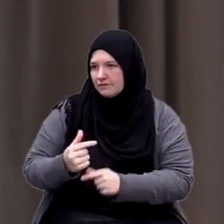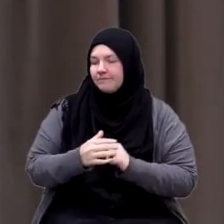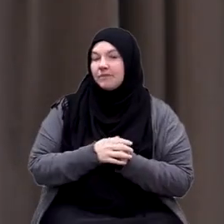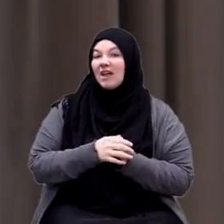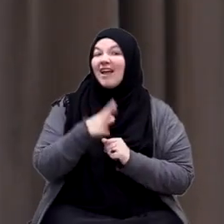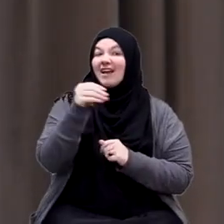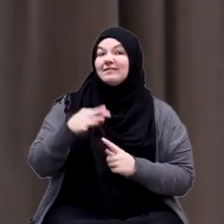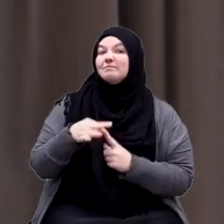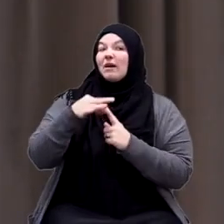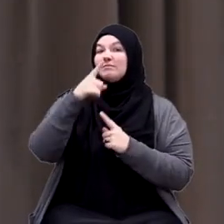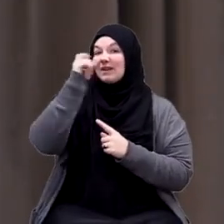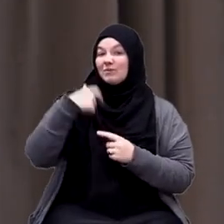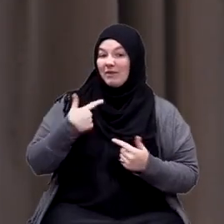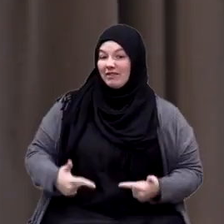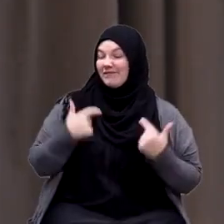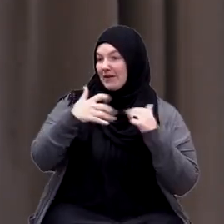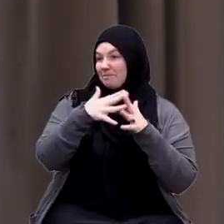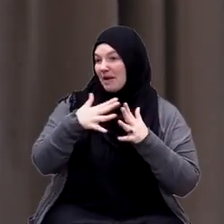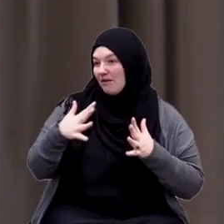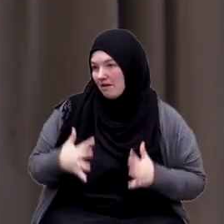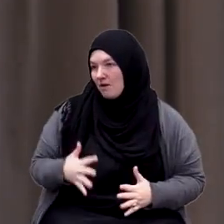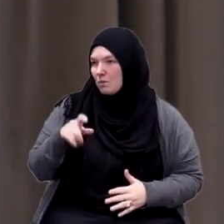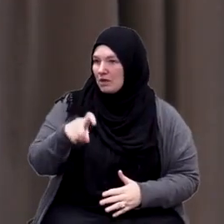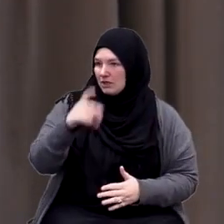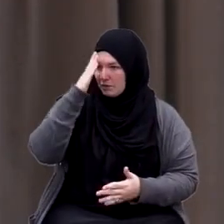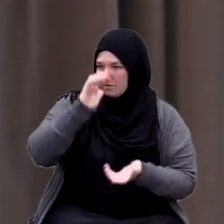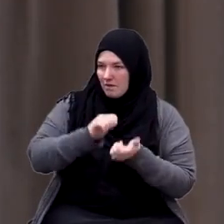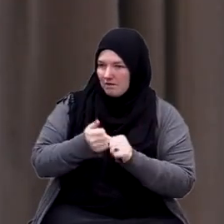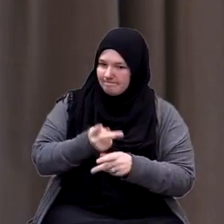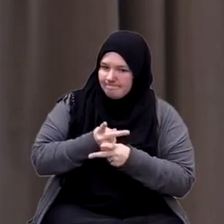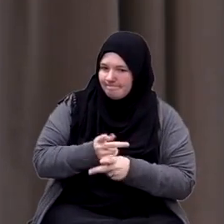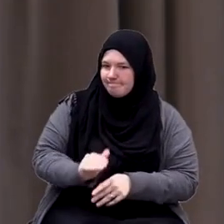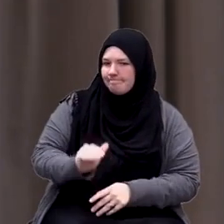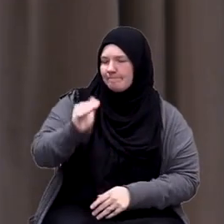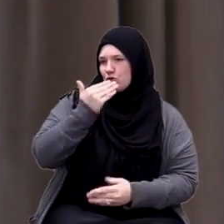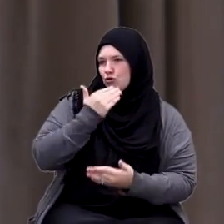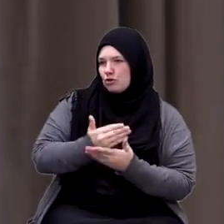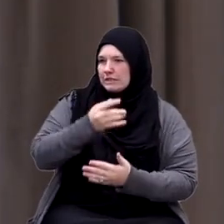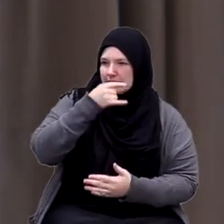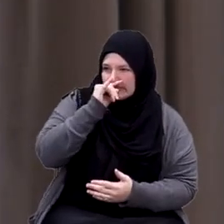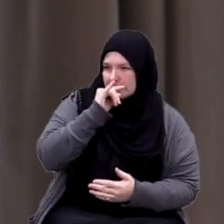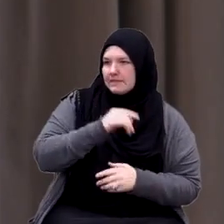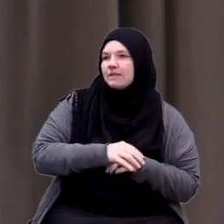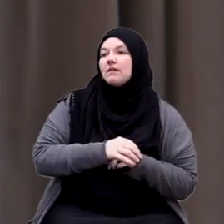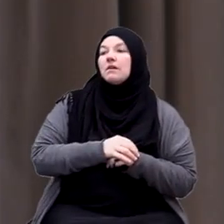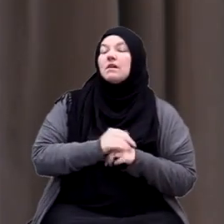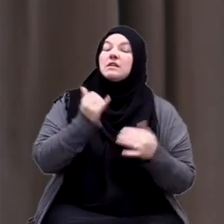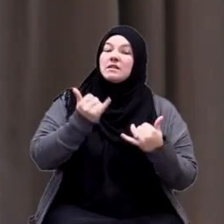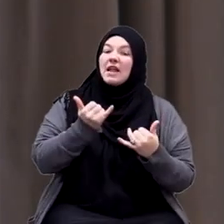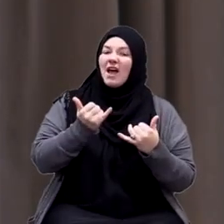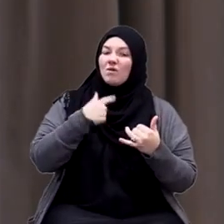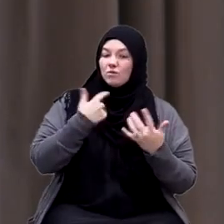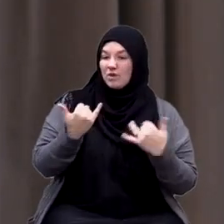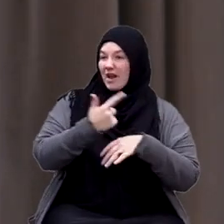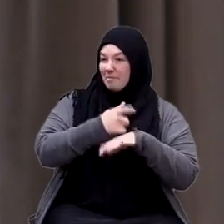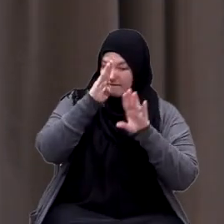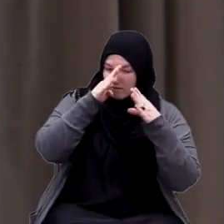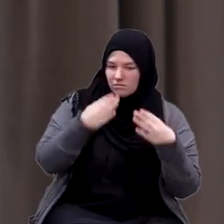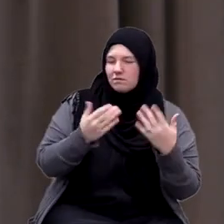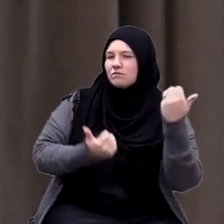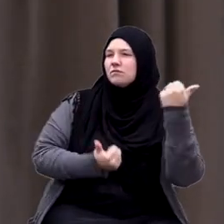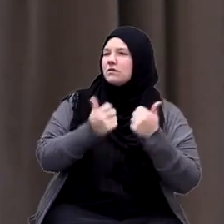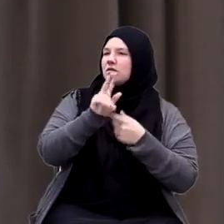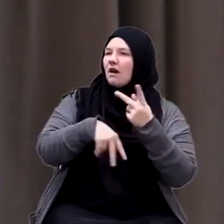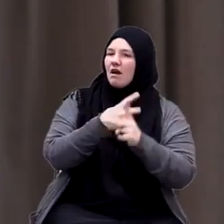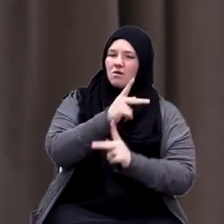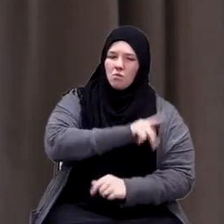live in this country. And today we are going to focus on what qualities do we